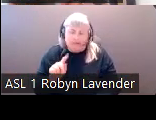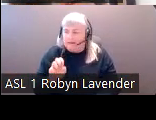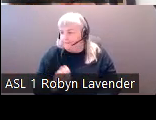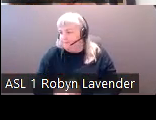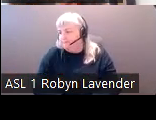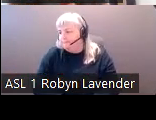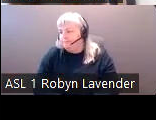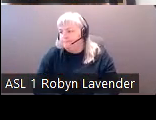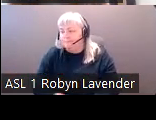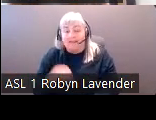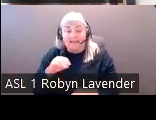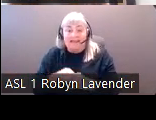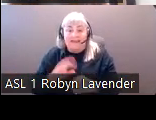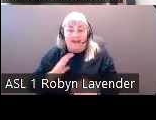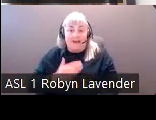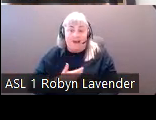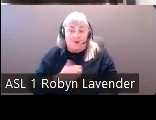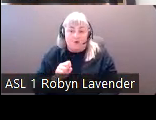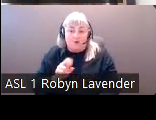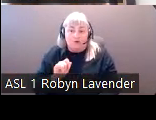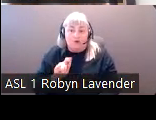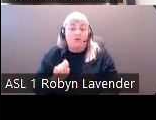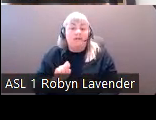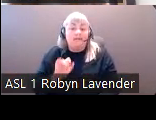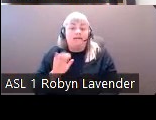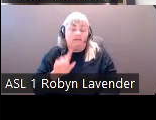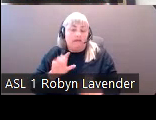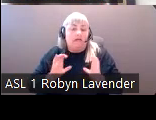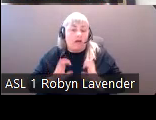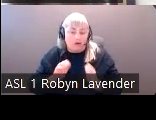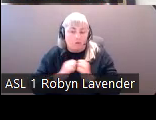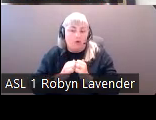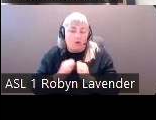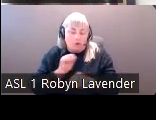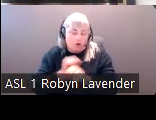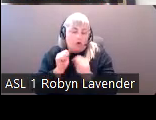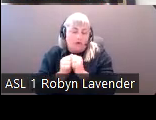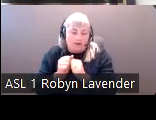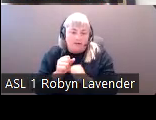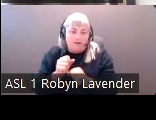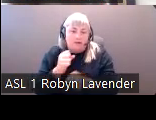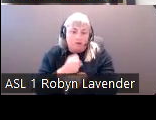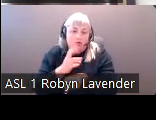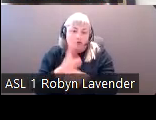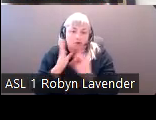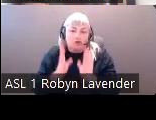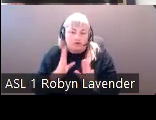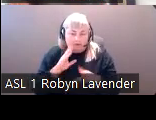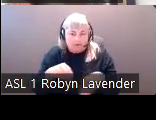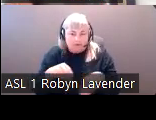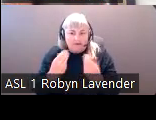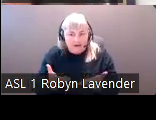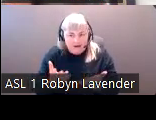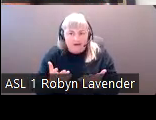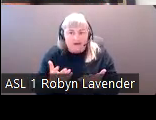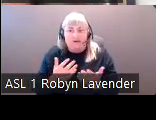When in our suites, clients work with a registered social worker to provide intense counseling services and safety planning.